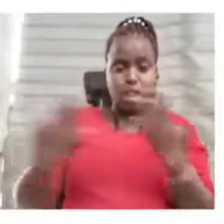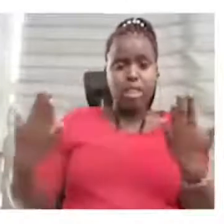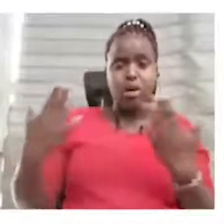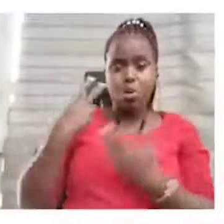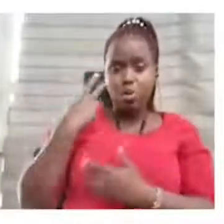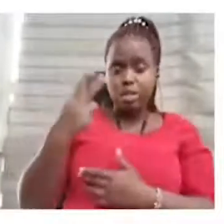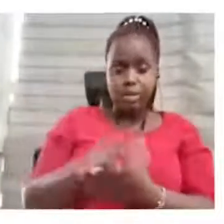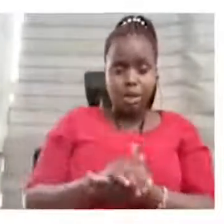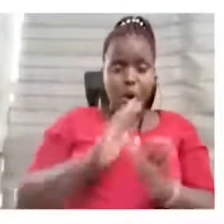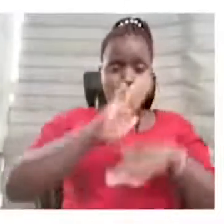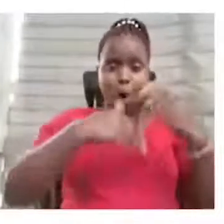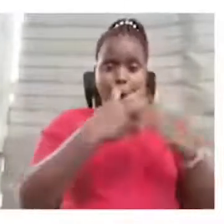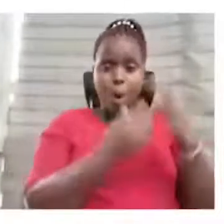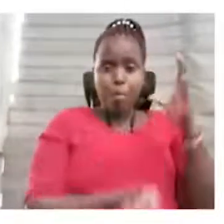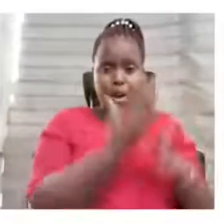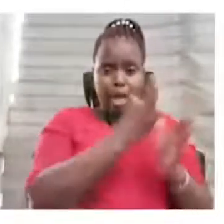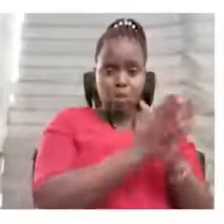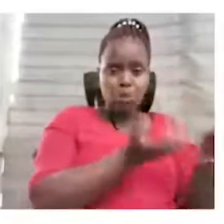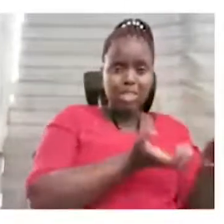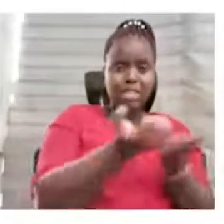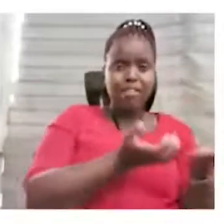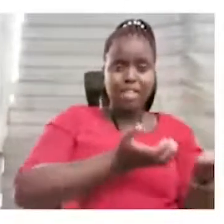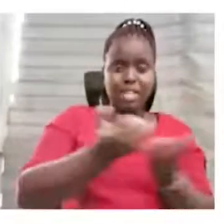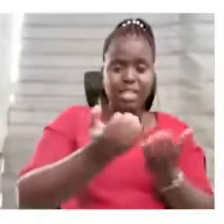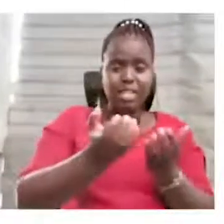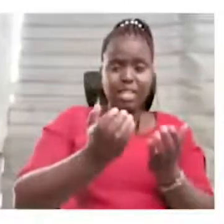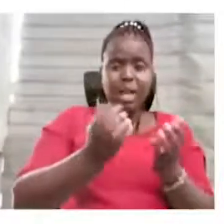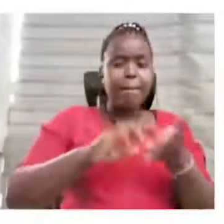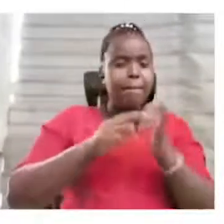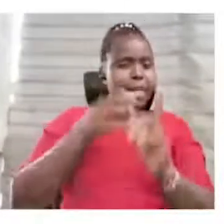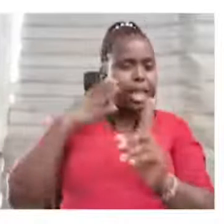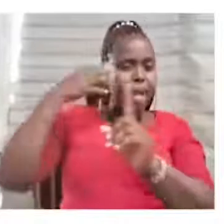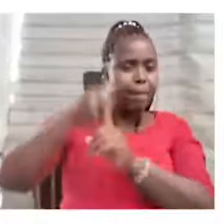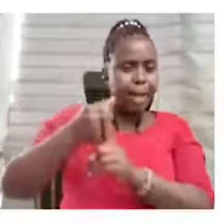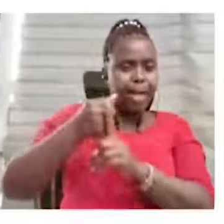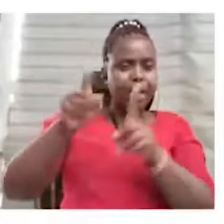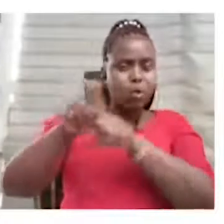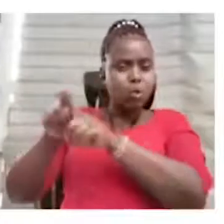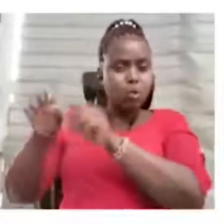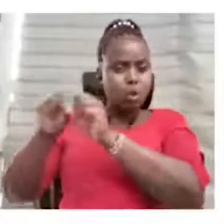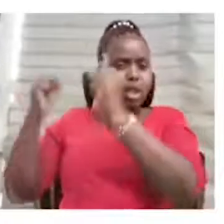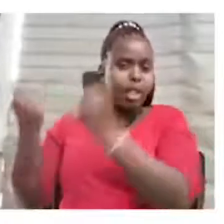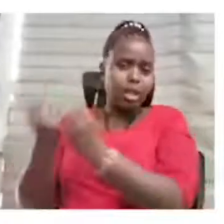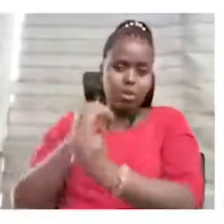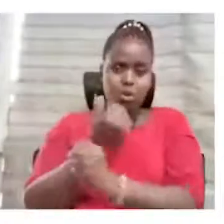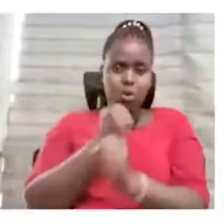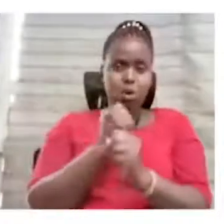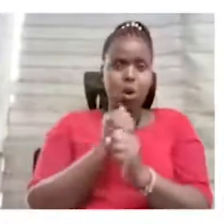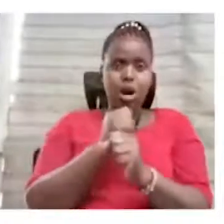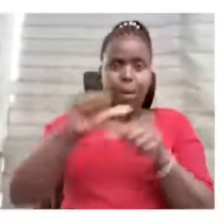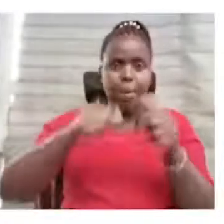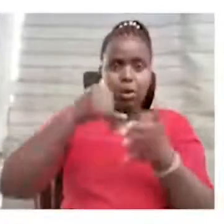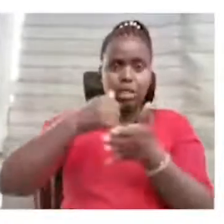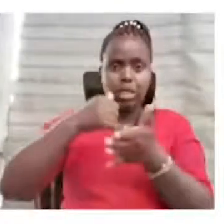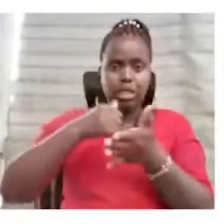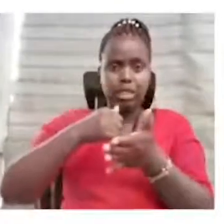our products and services about impact. If it's got impact and it's empowering to society, we do it. And I've spent, I